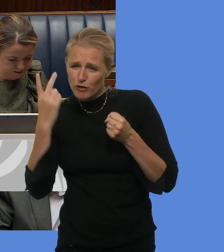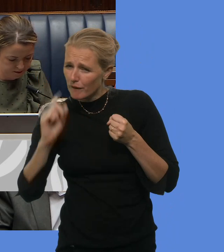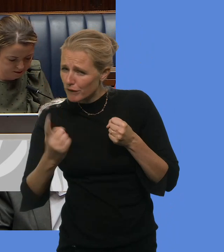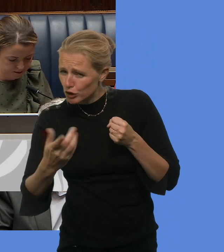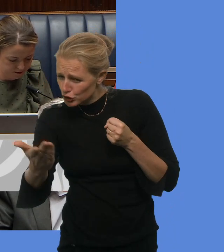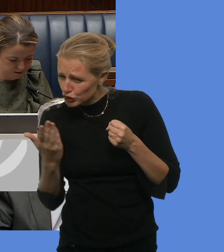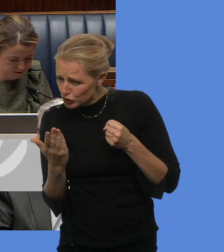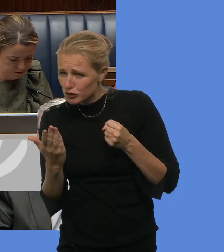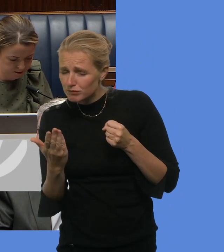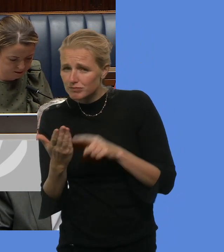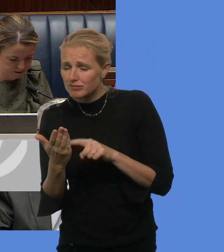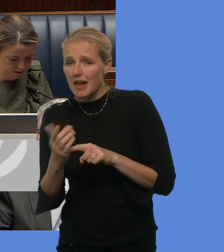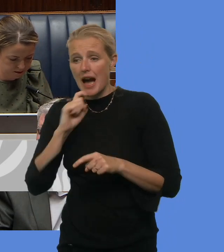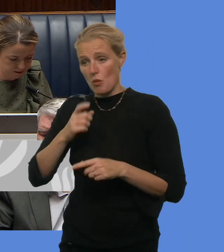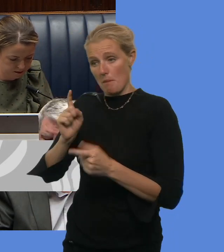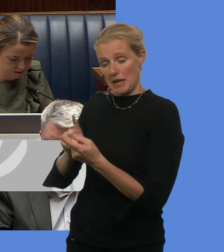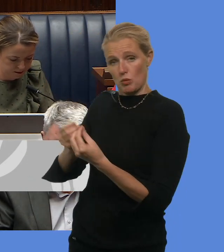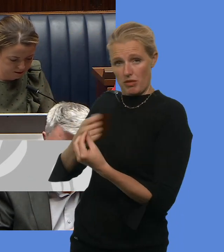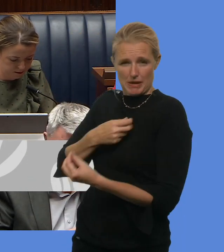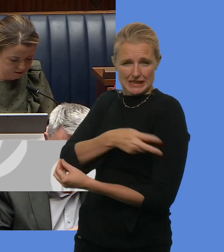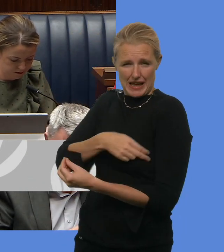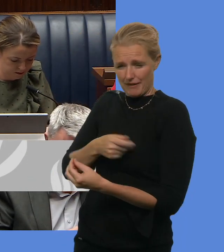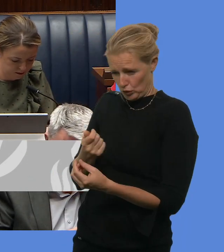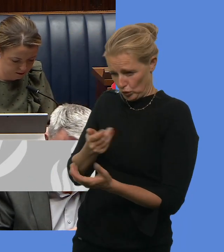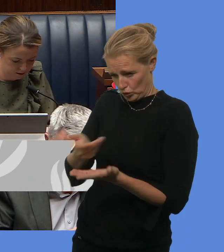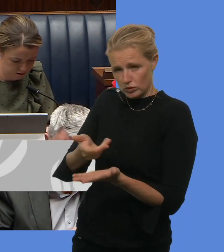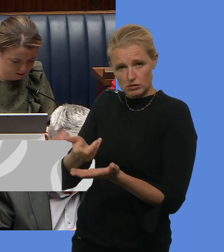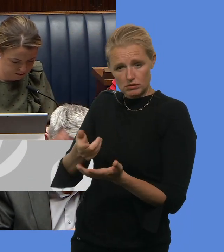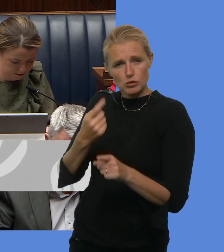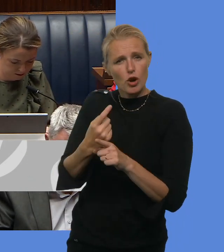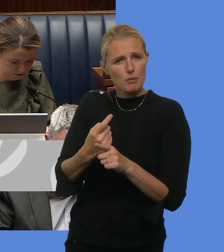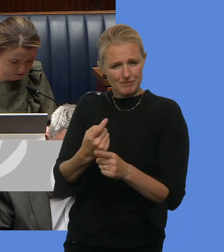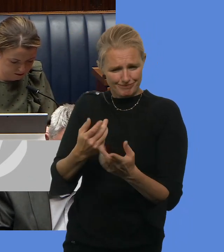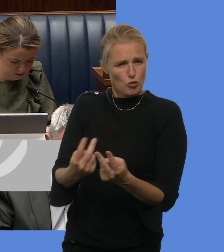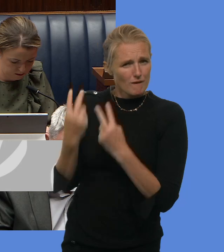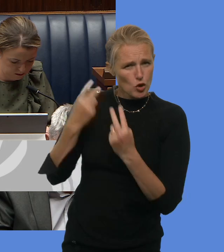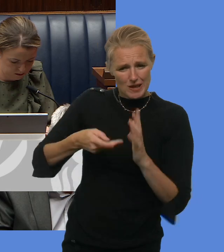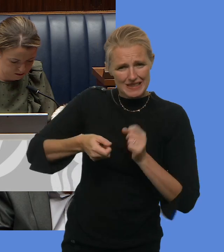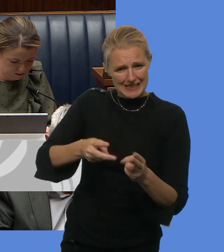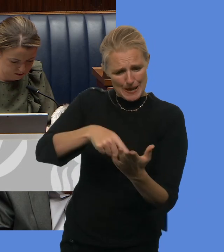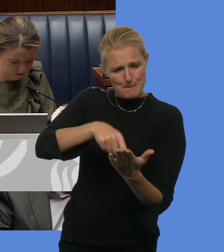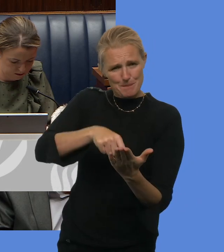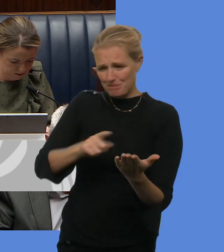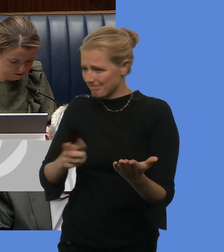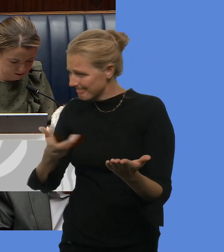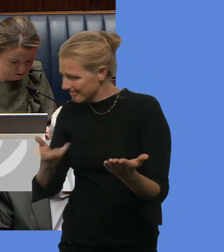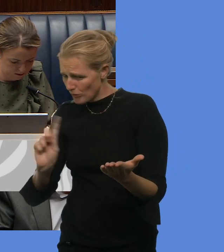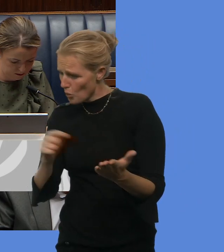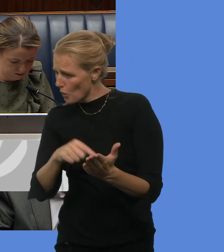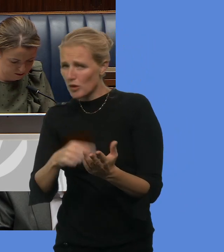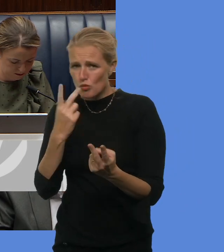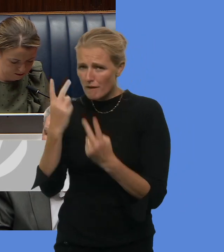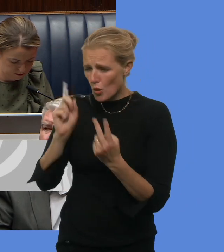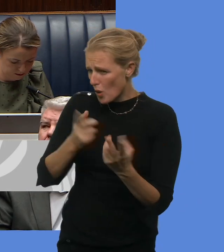I plan to meet with officials in the coming weeks to review the scheme, which will allow me to consider the way forward for the